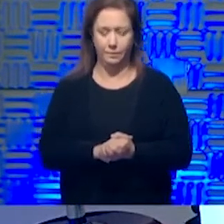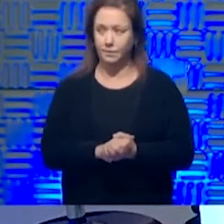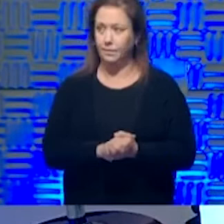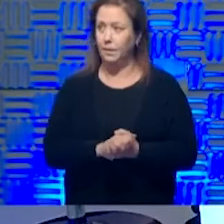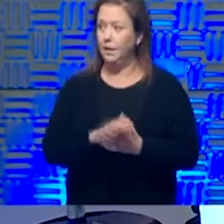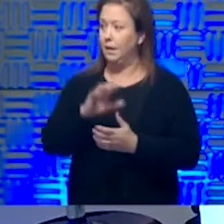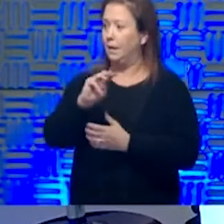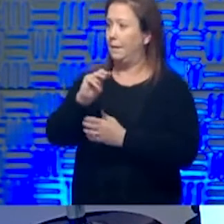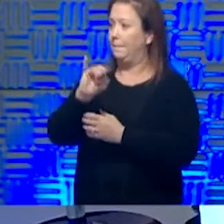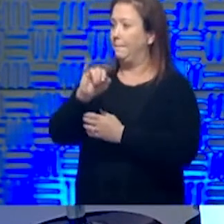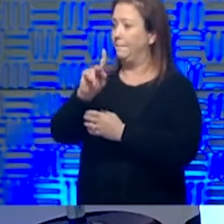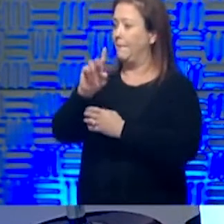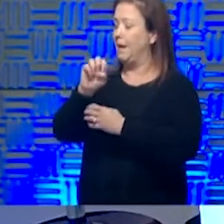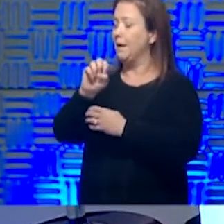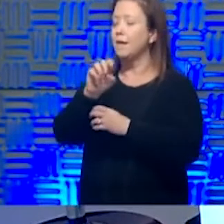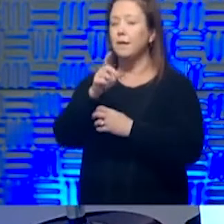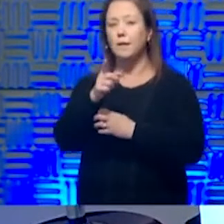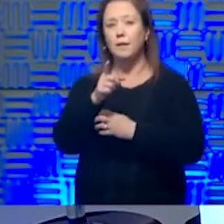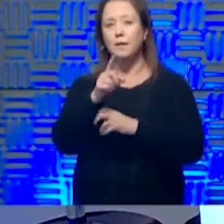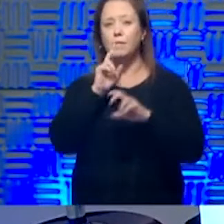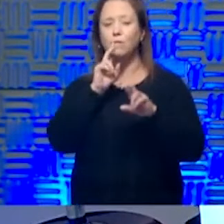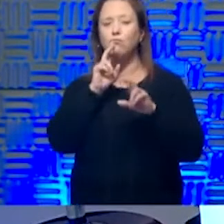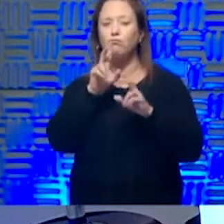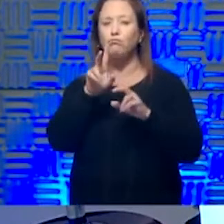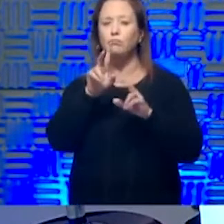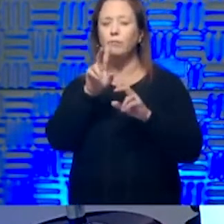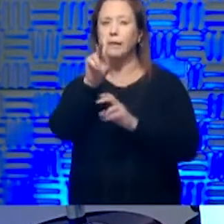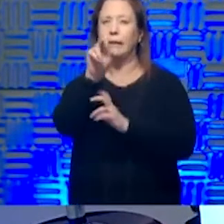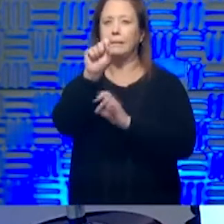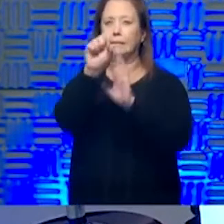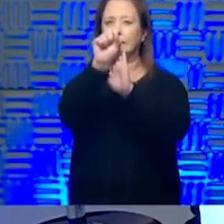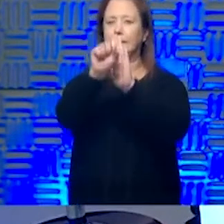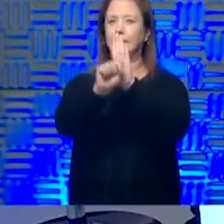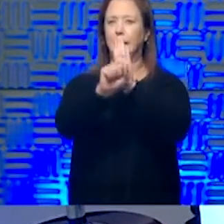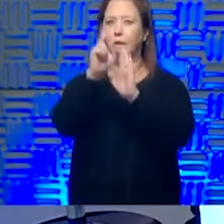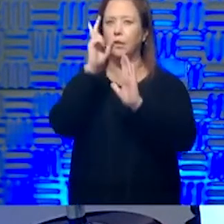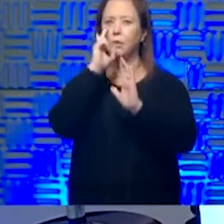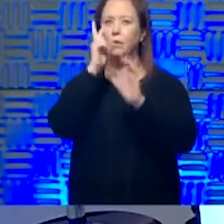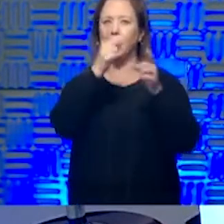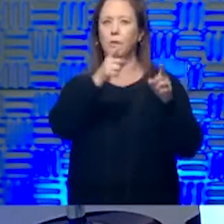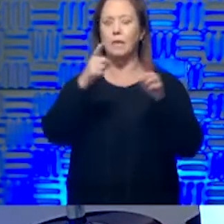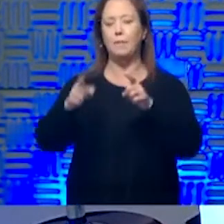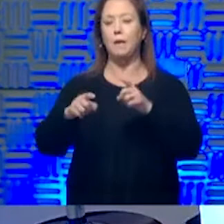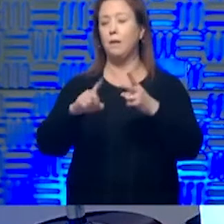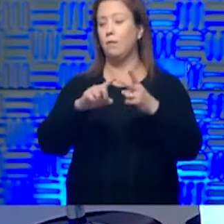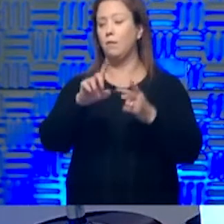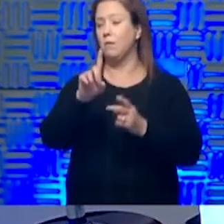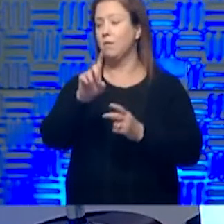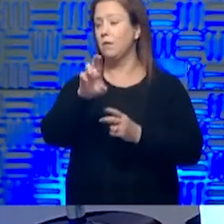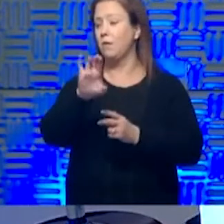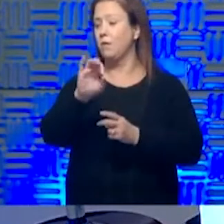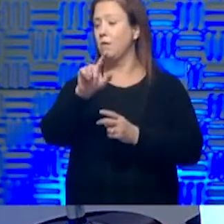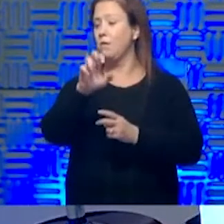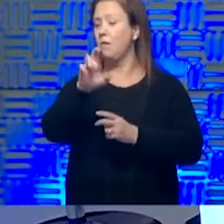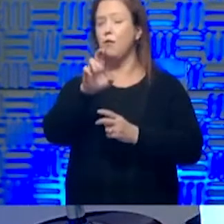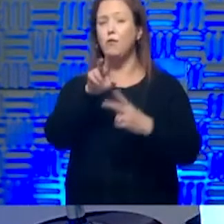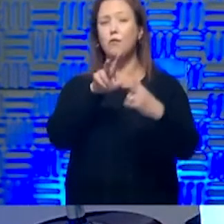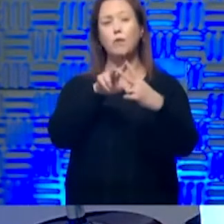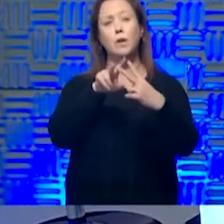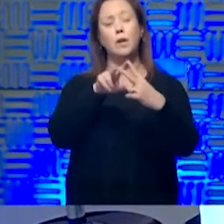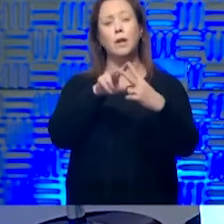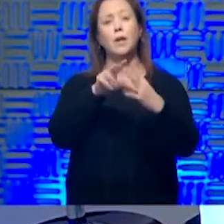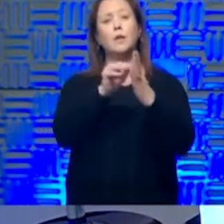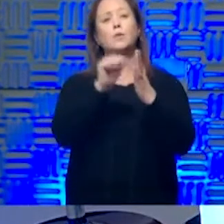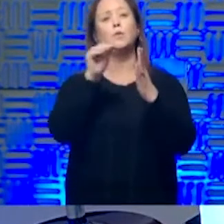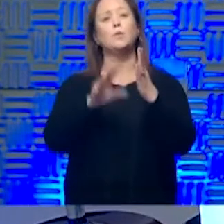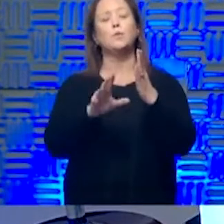So, Mike, as you've looked out across Kansas and seen what's going on, or Dr. Collier, any ideas where you think students will be